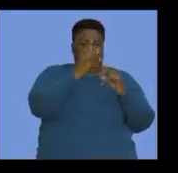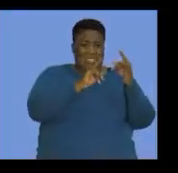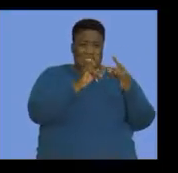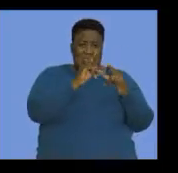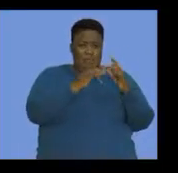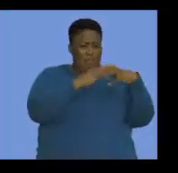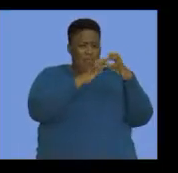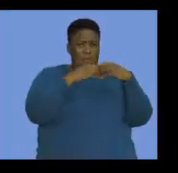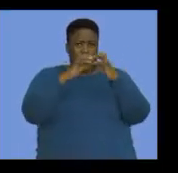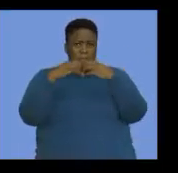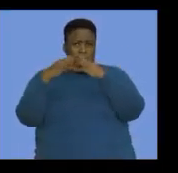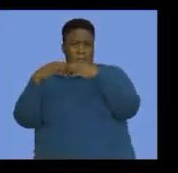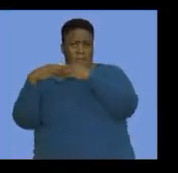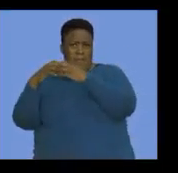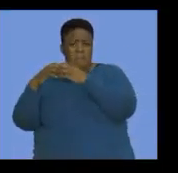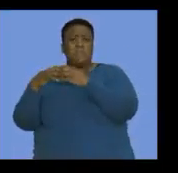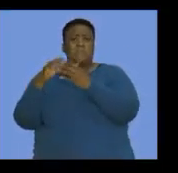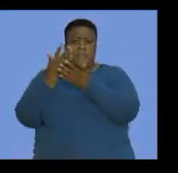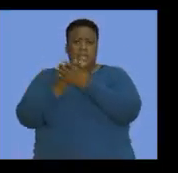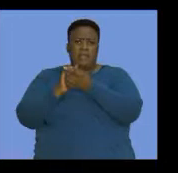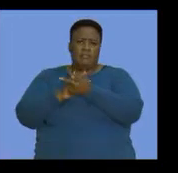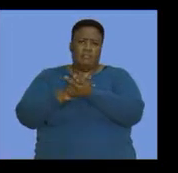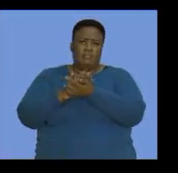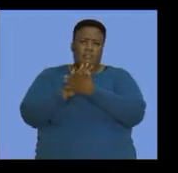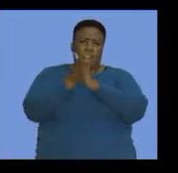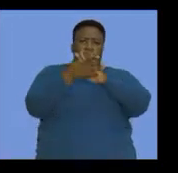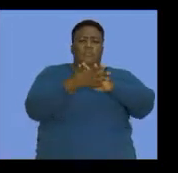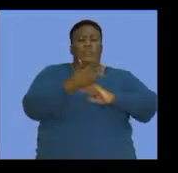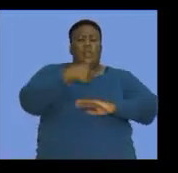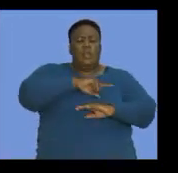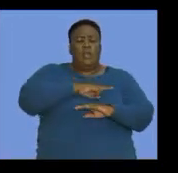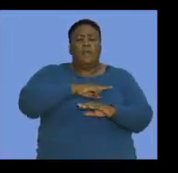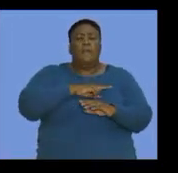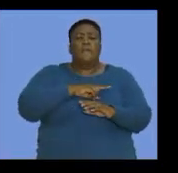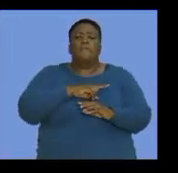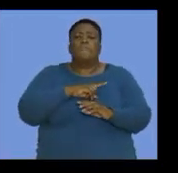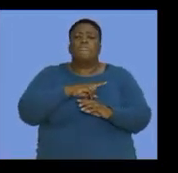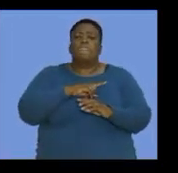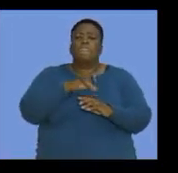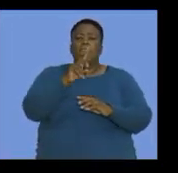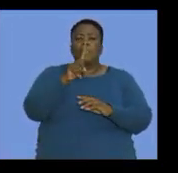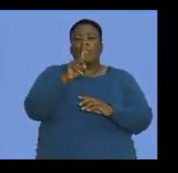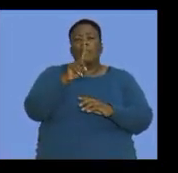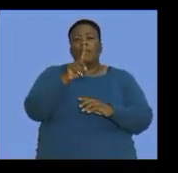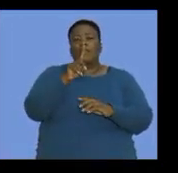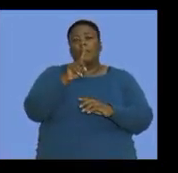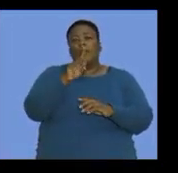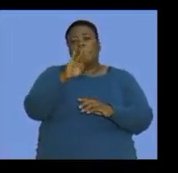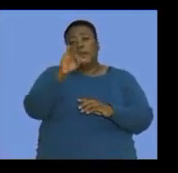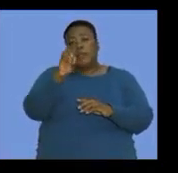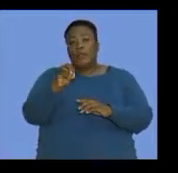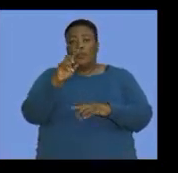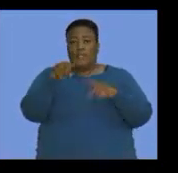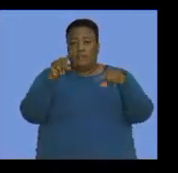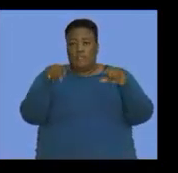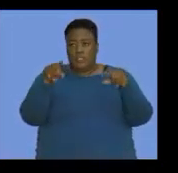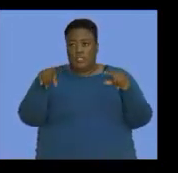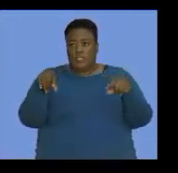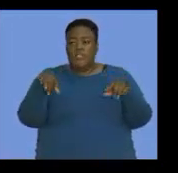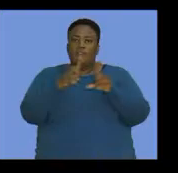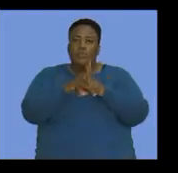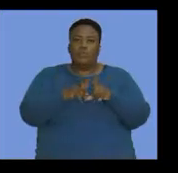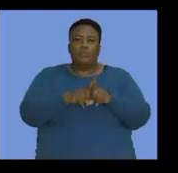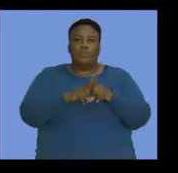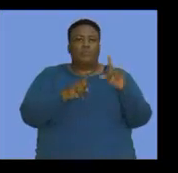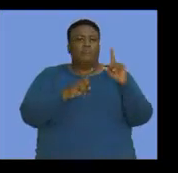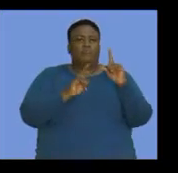urbanization also threatens our diversity. Deforestation, the removal of trees to build land for